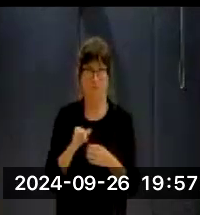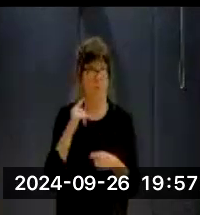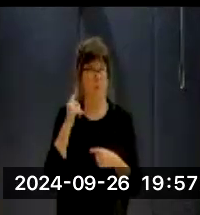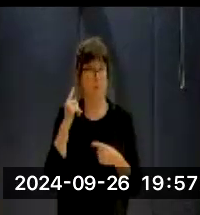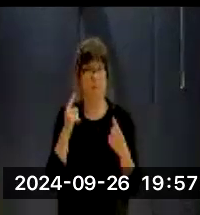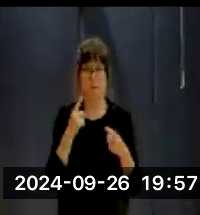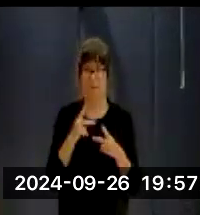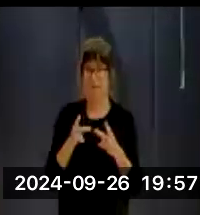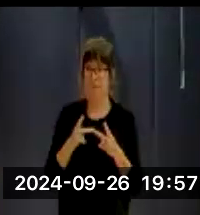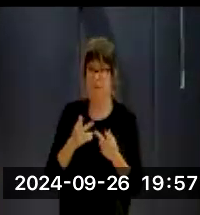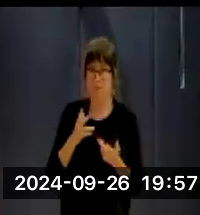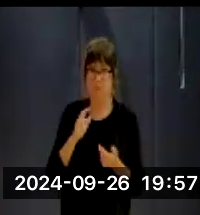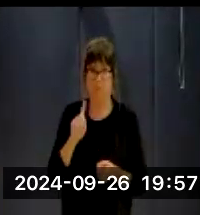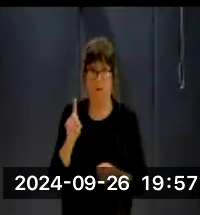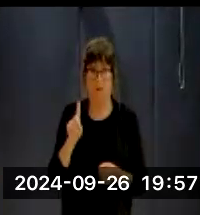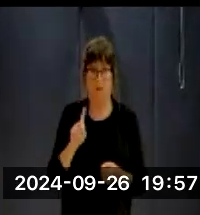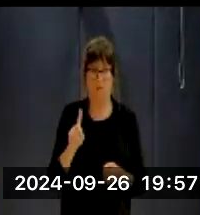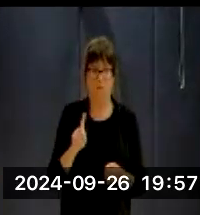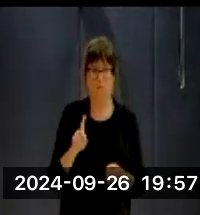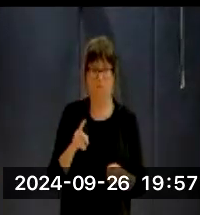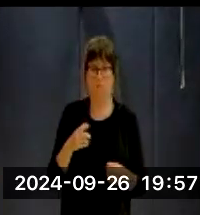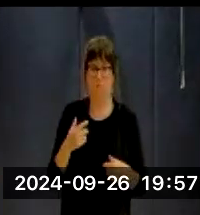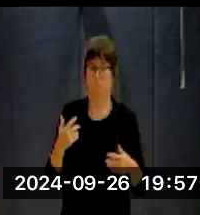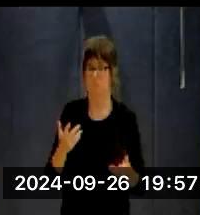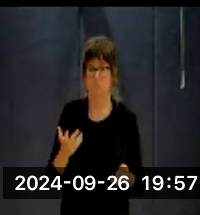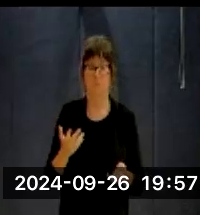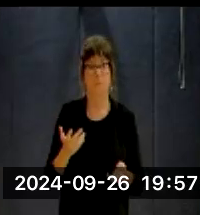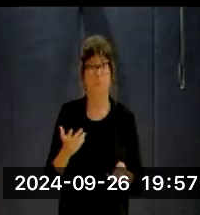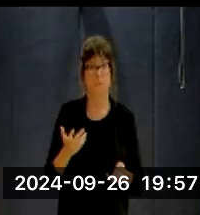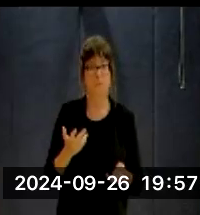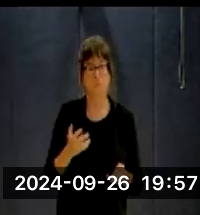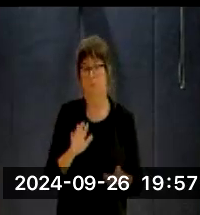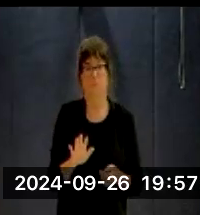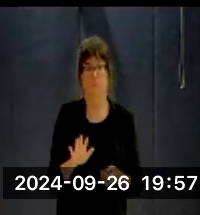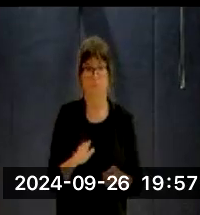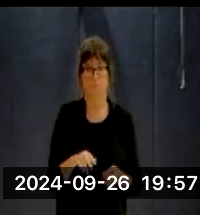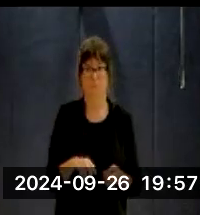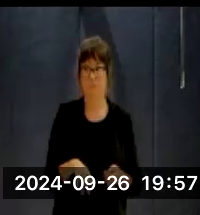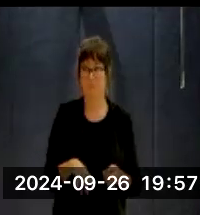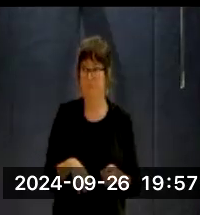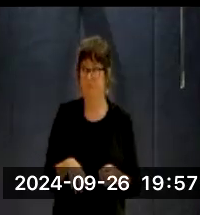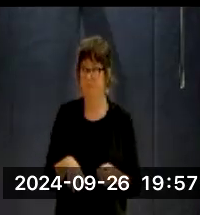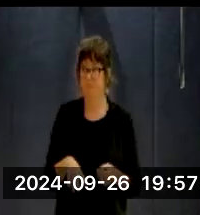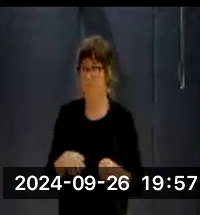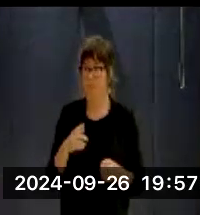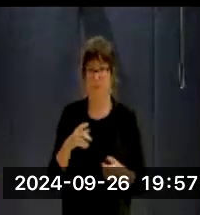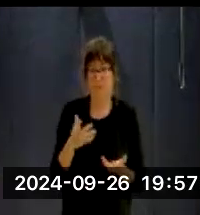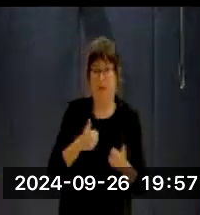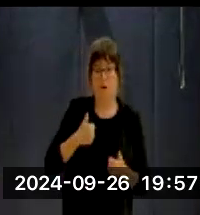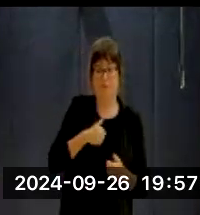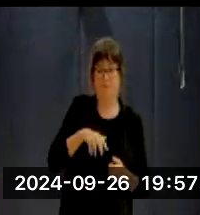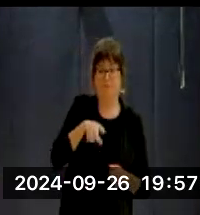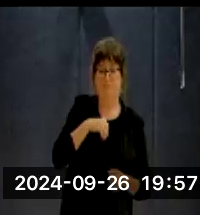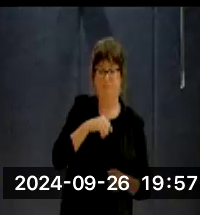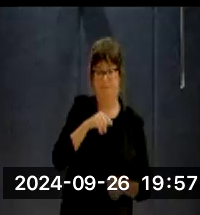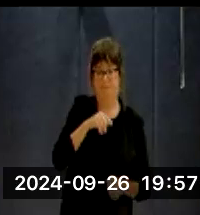to where, you know, this is what we got. This is what you're in here for. Deal with it. If not, you know, and